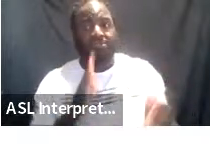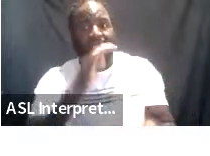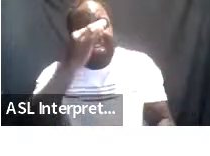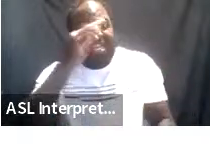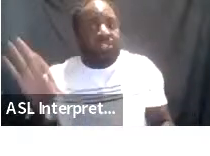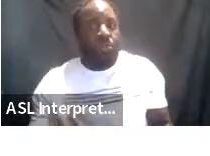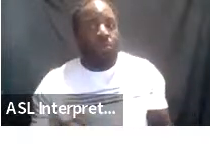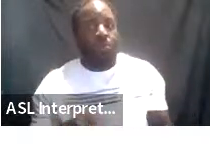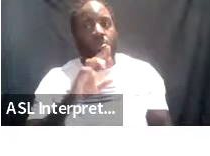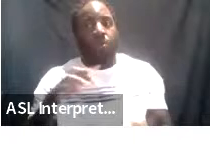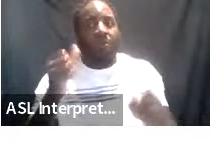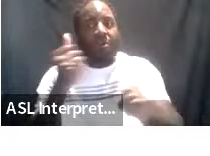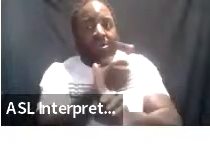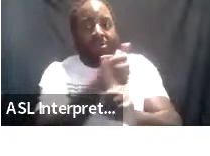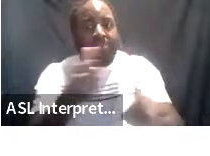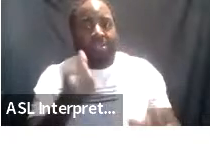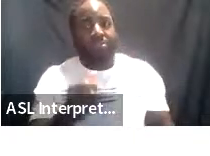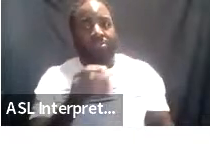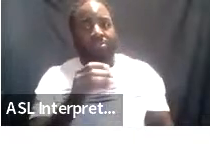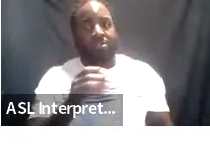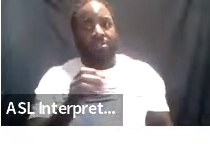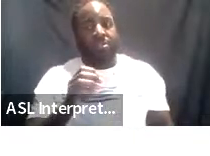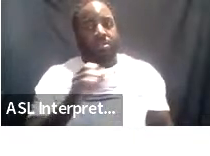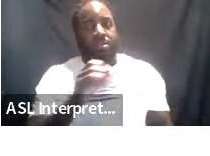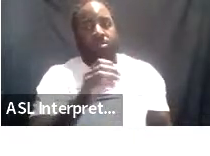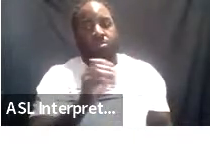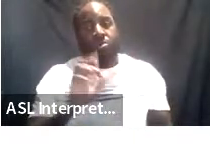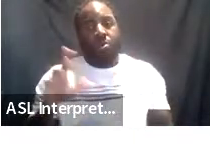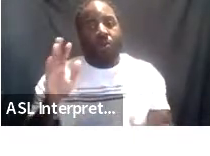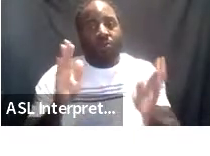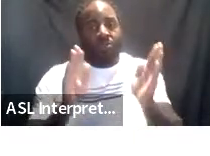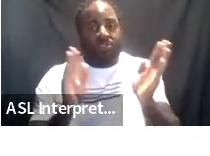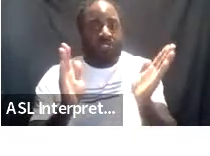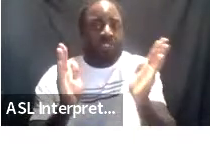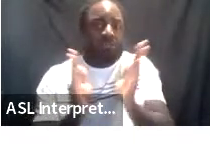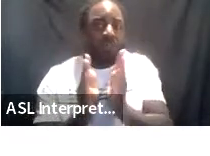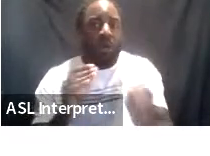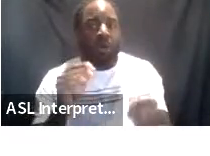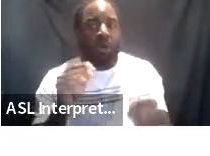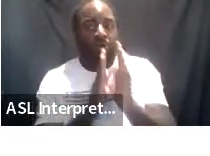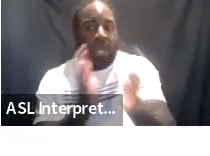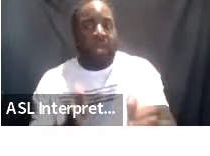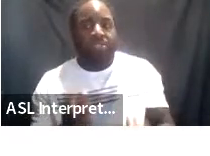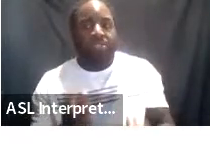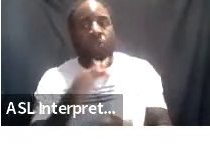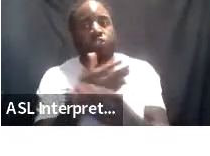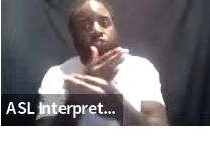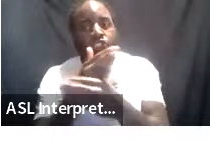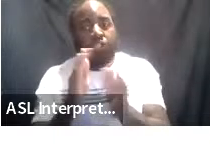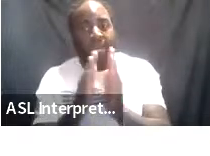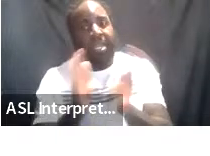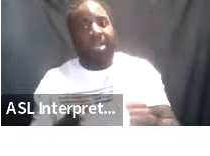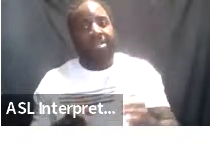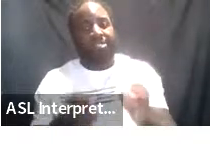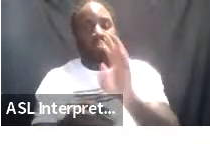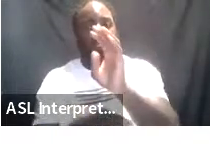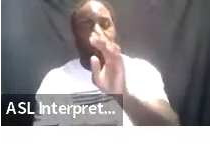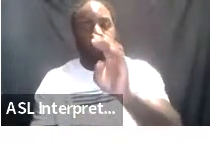or abused, like ADUs or smaller units or shared housing